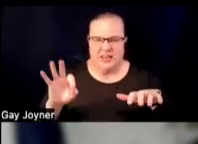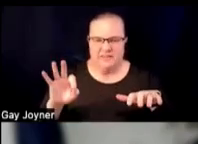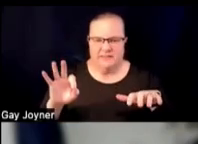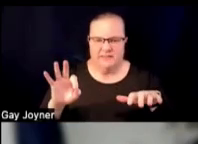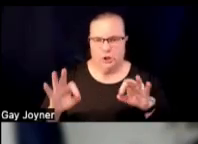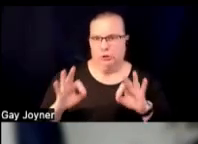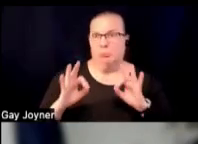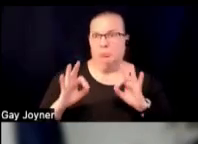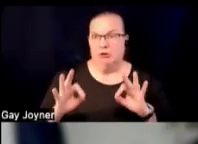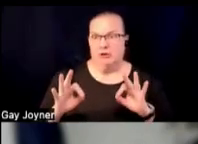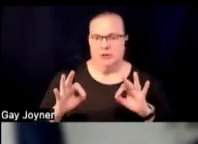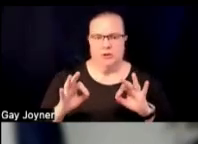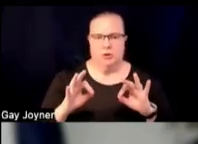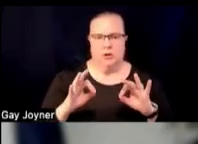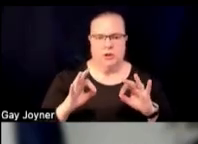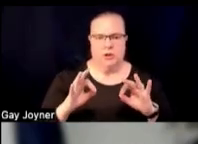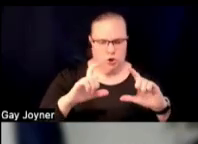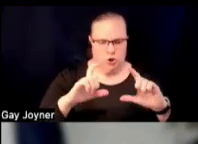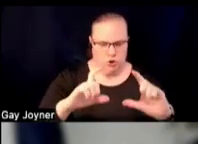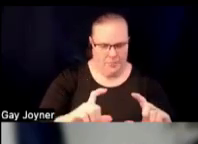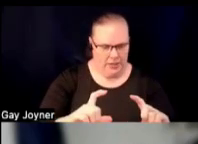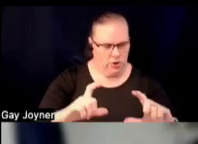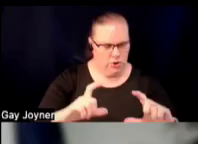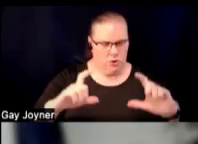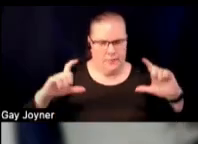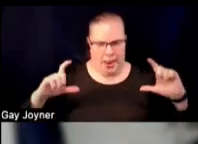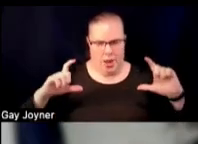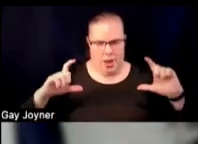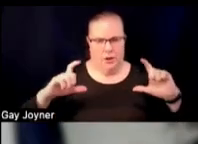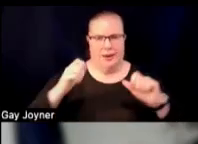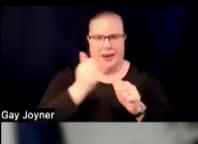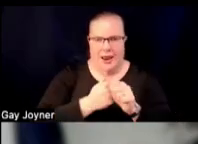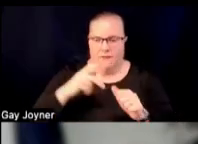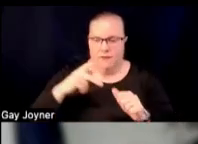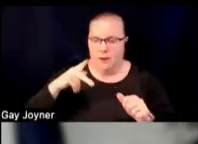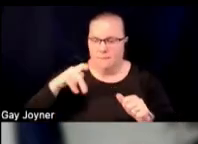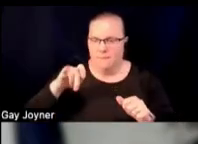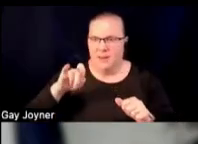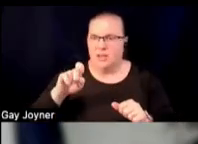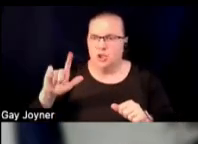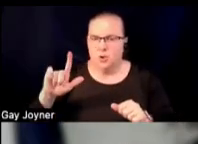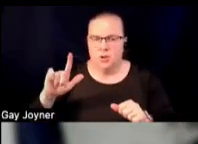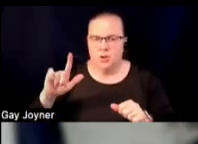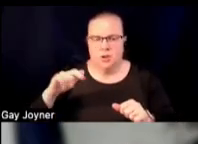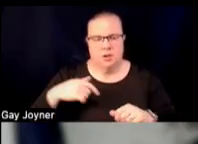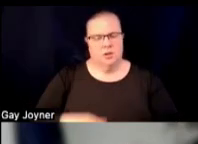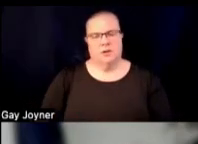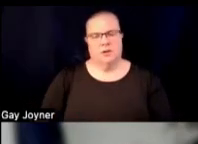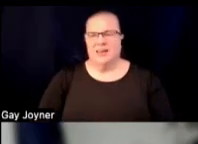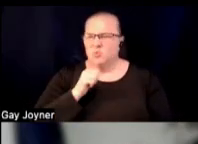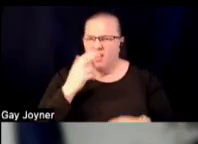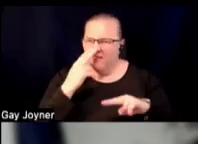undo. You can always zoom in and try to get every perfect little pixel. And I was getting to a point where it wasn't becoming that fun